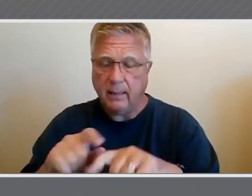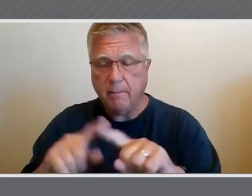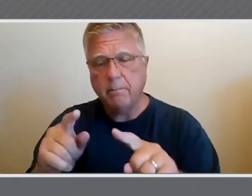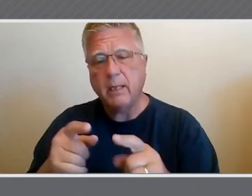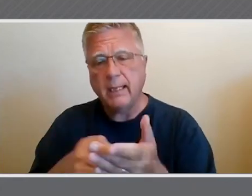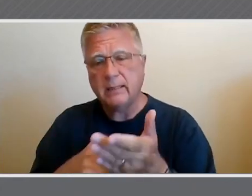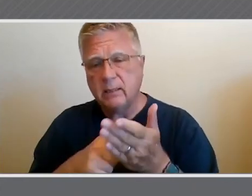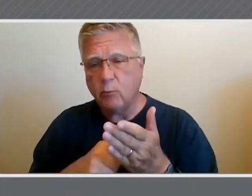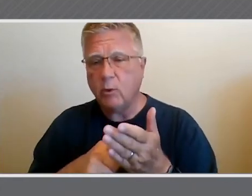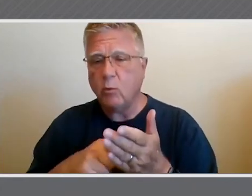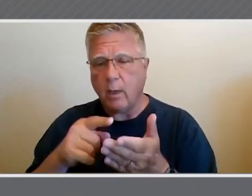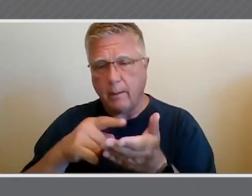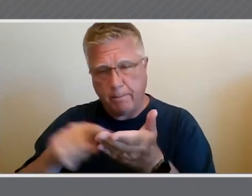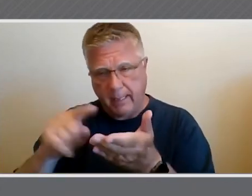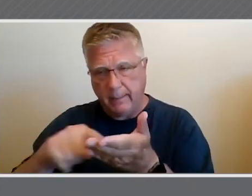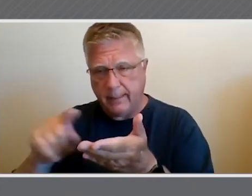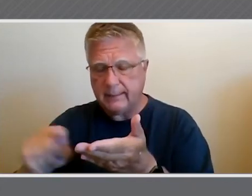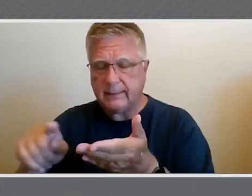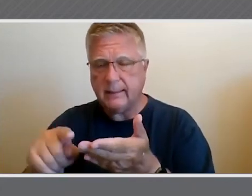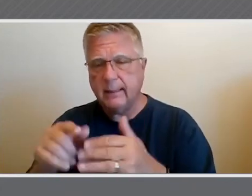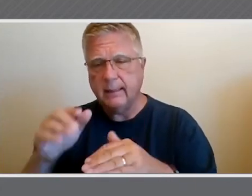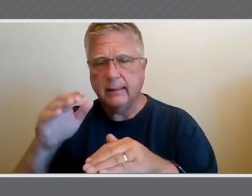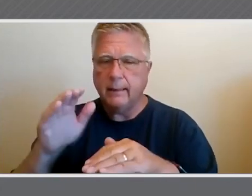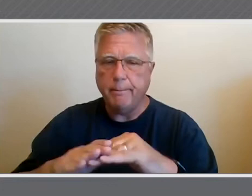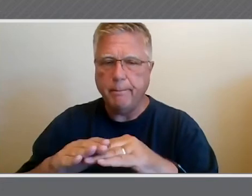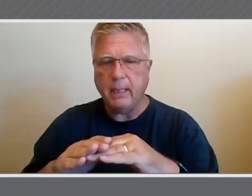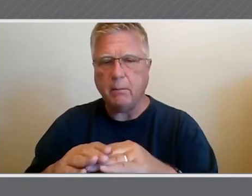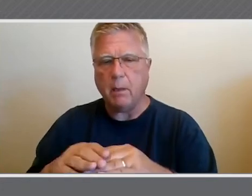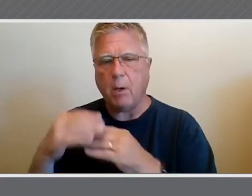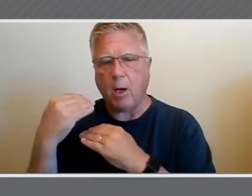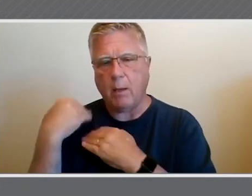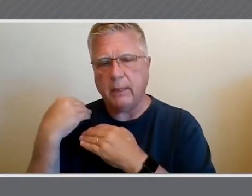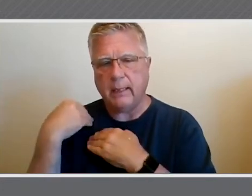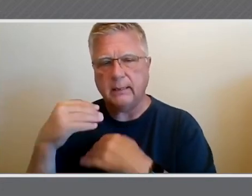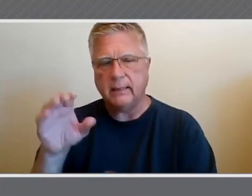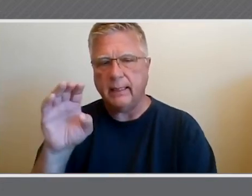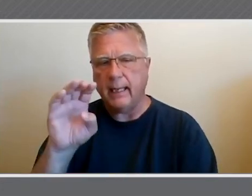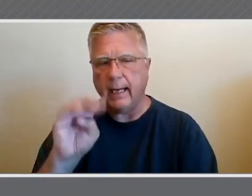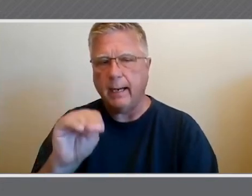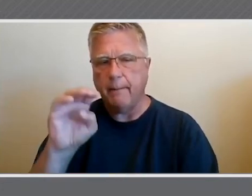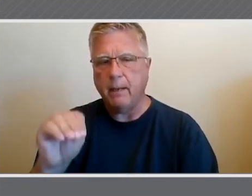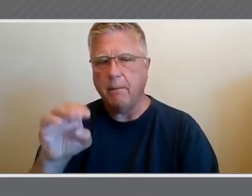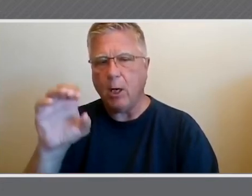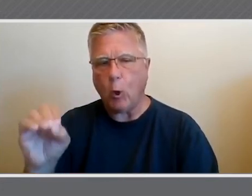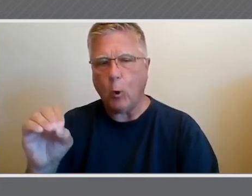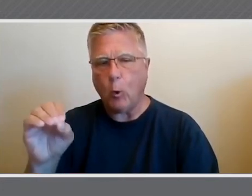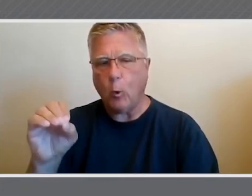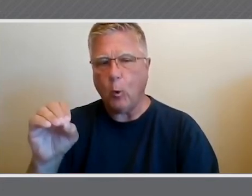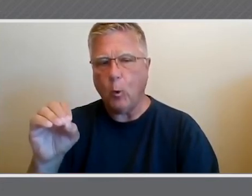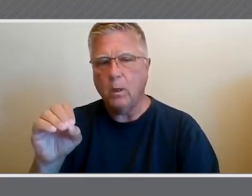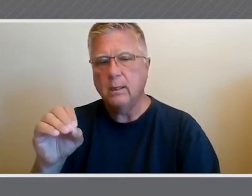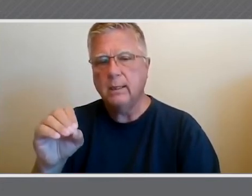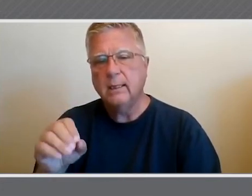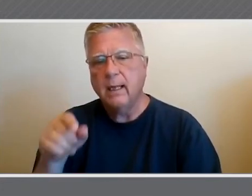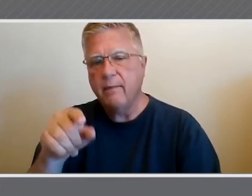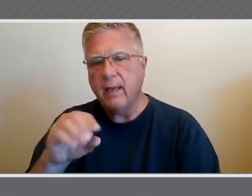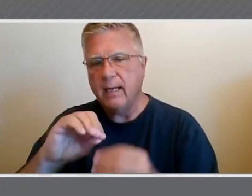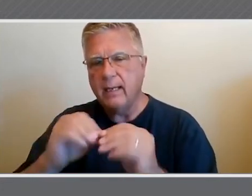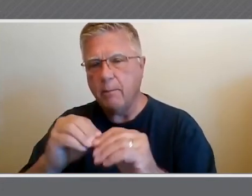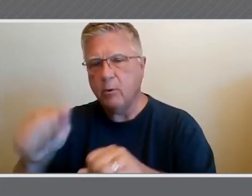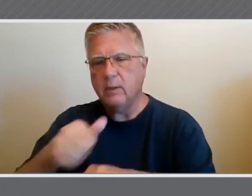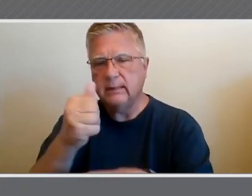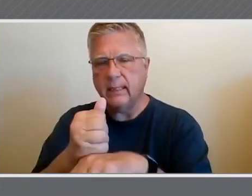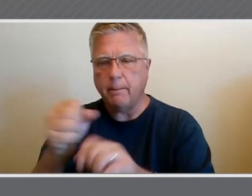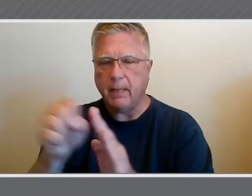required payments. There's the minimum municipal obligation is the MMO. That number is set by the state each